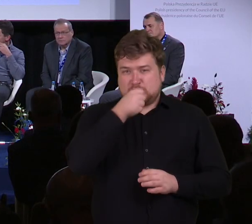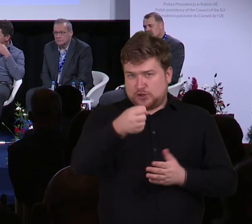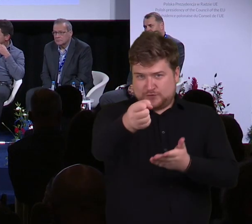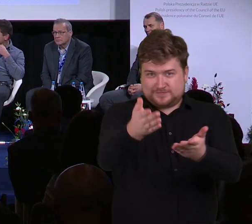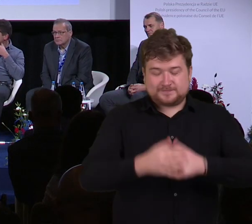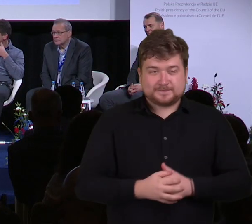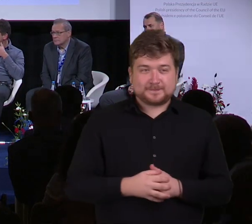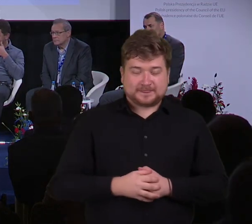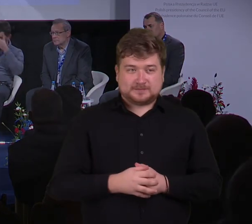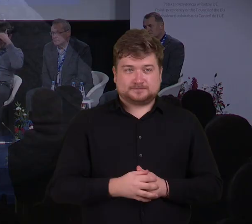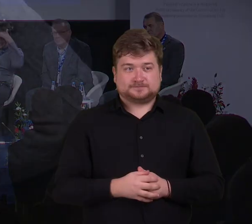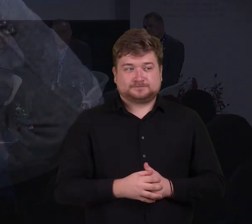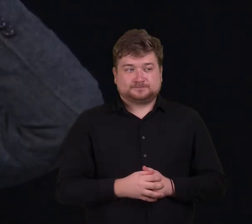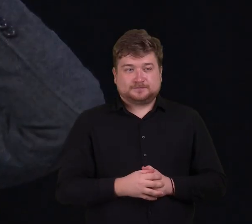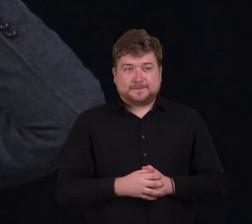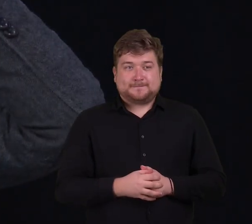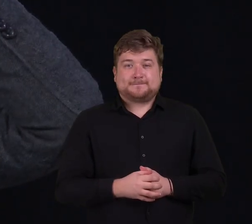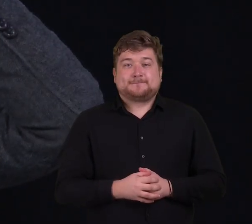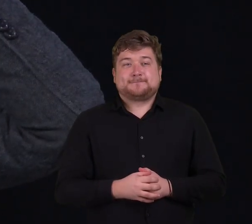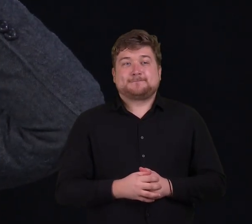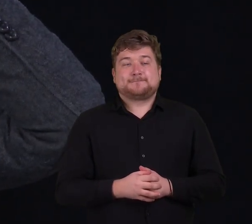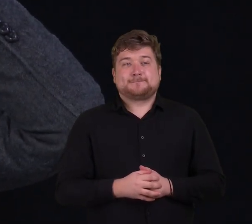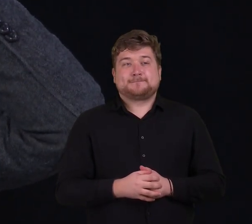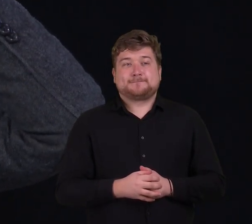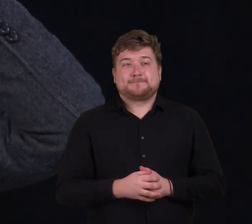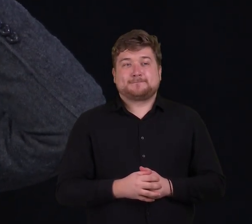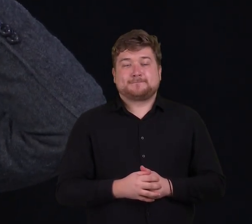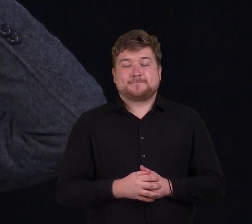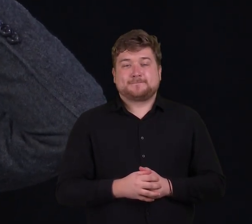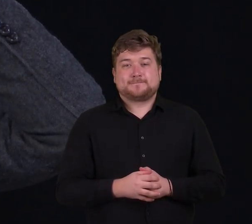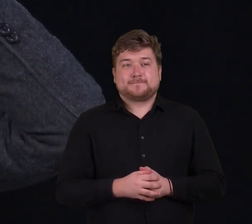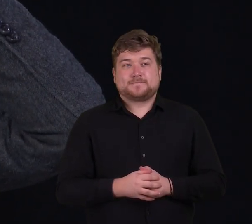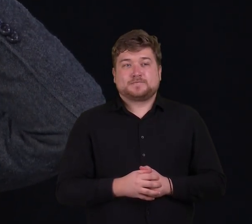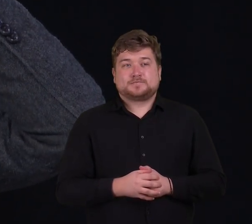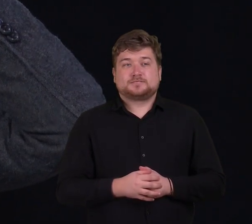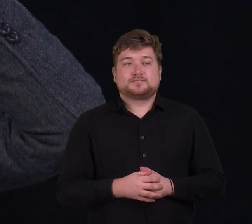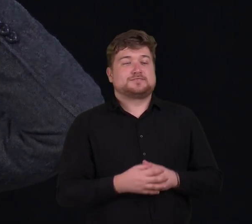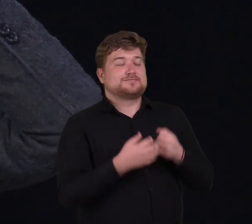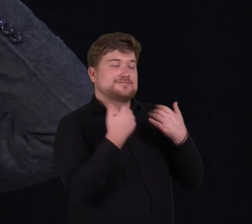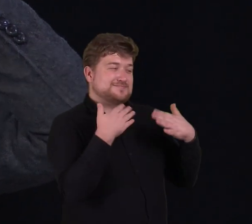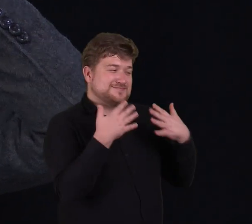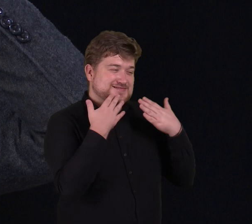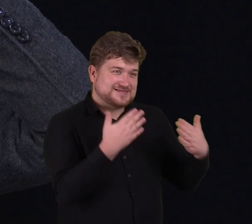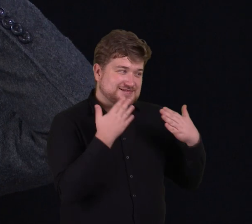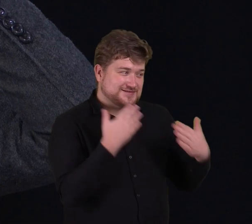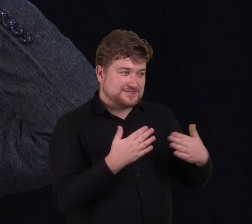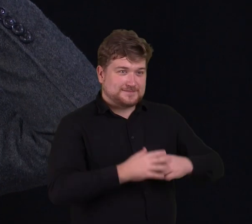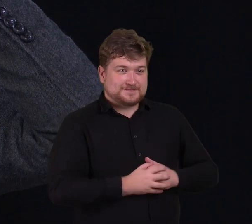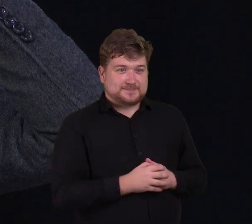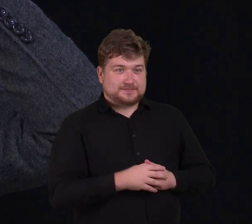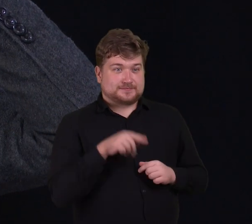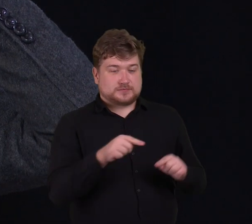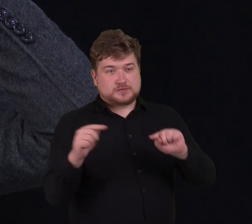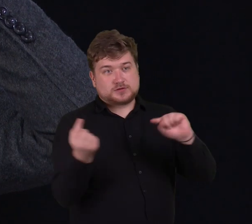the microphone. Thanks. Thank you very much. And that's been a really interesting discussion. I'm Martin